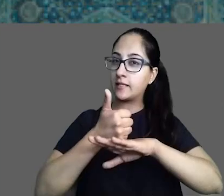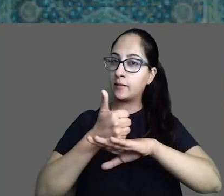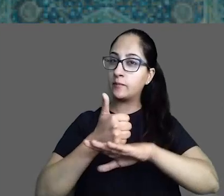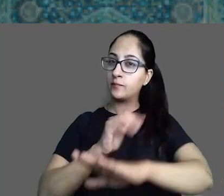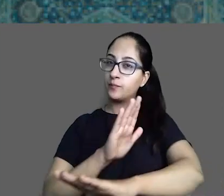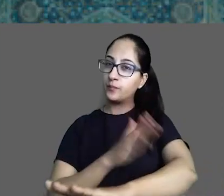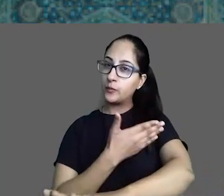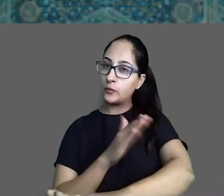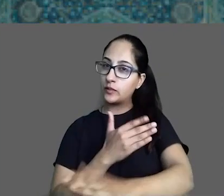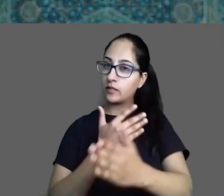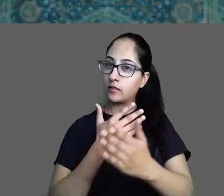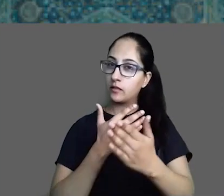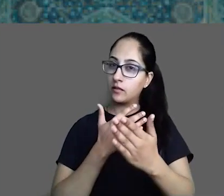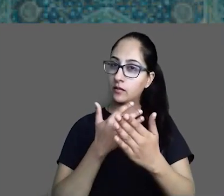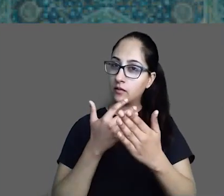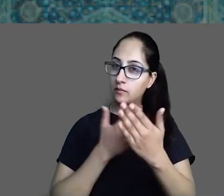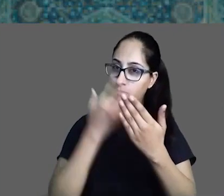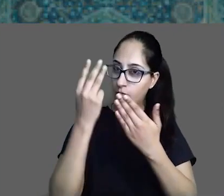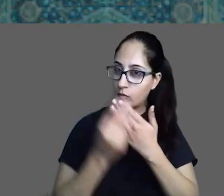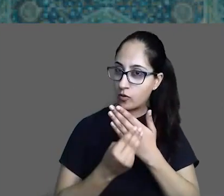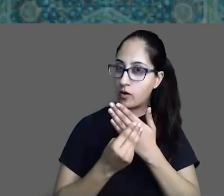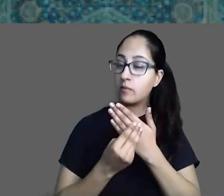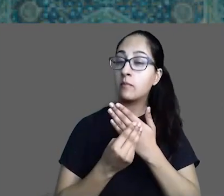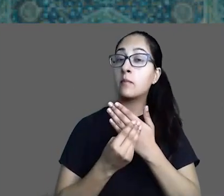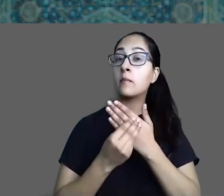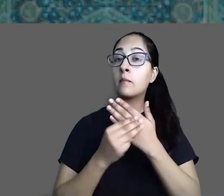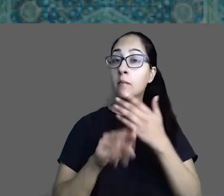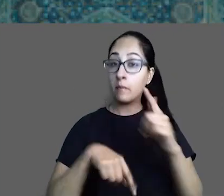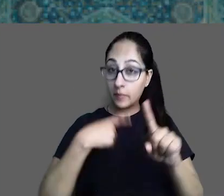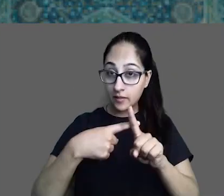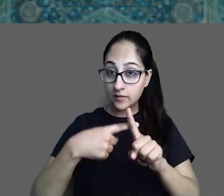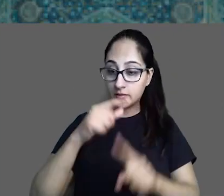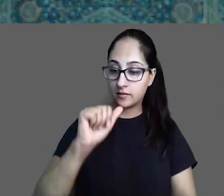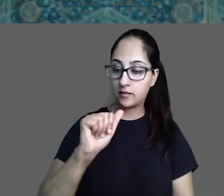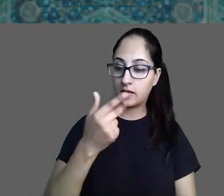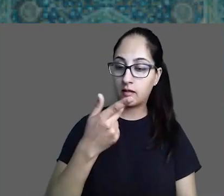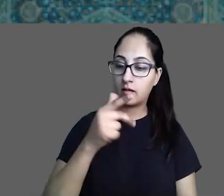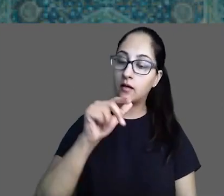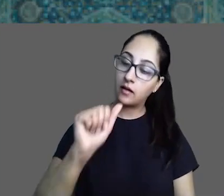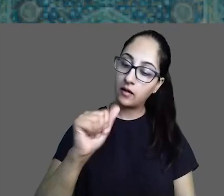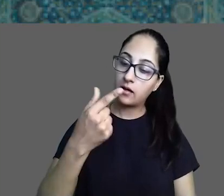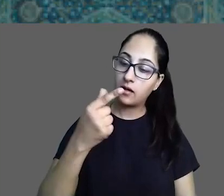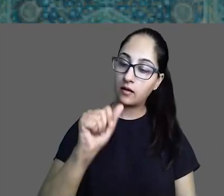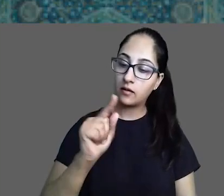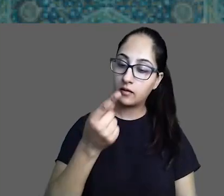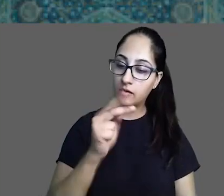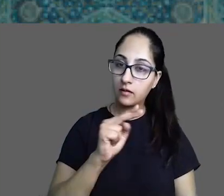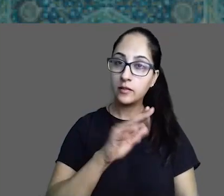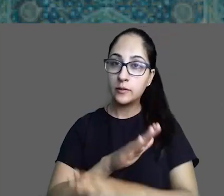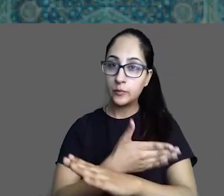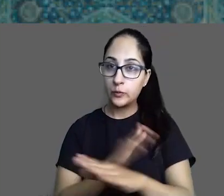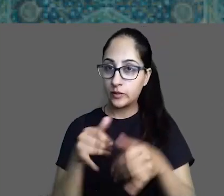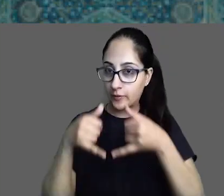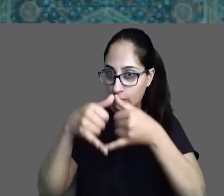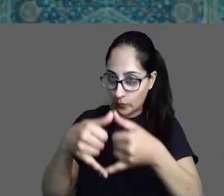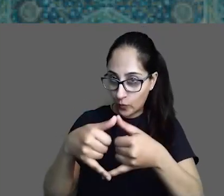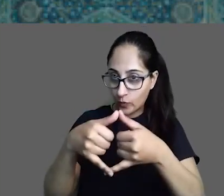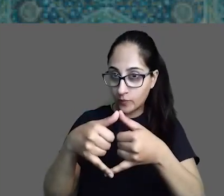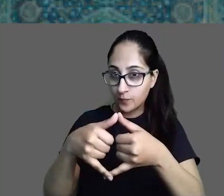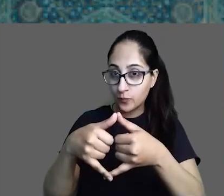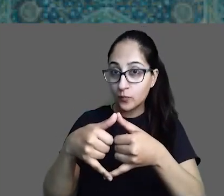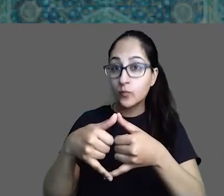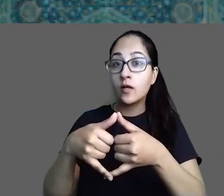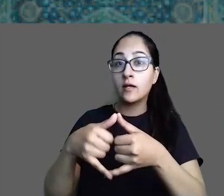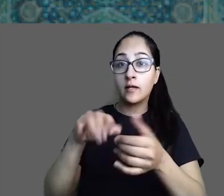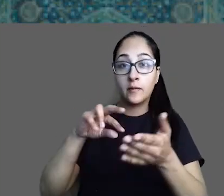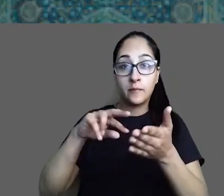important to create the Aga Khan Music Awards, which celebrate excellence in the arts and excellence in music for